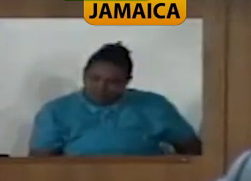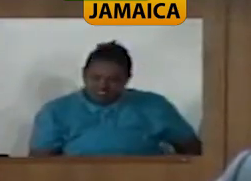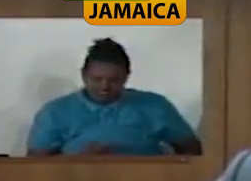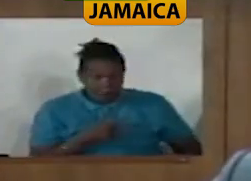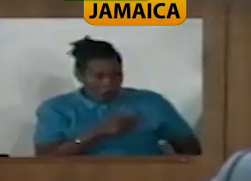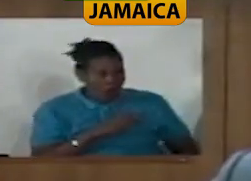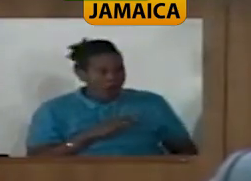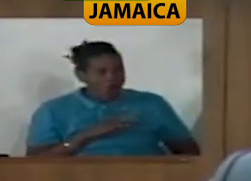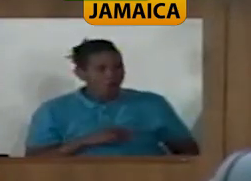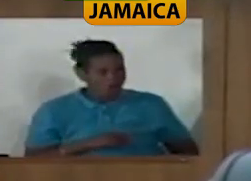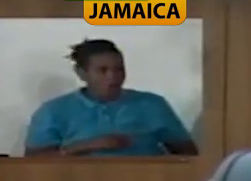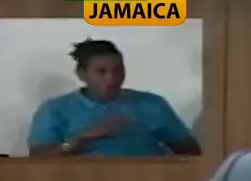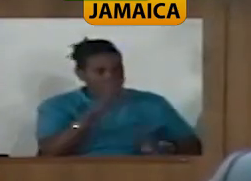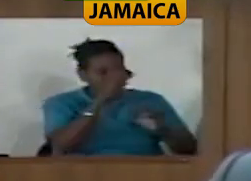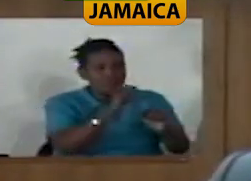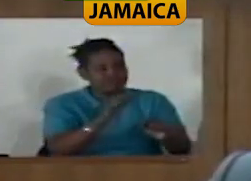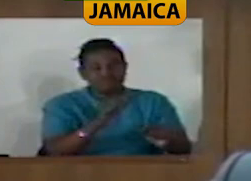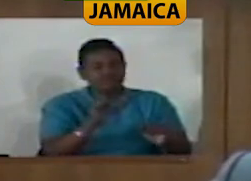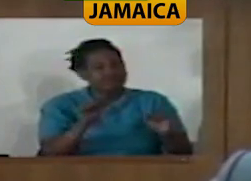be scammed.